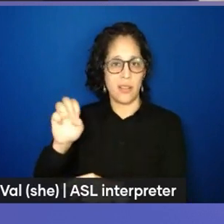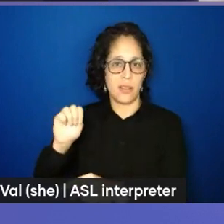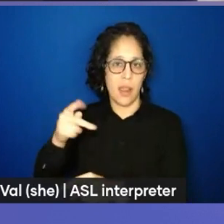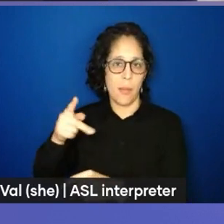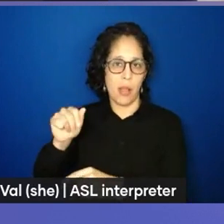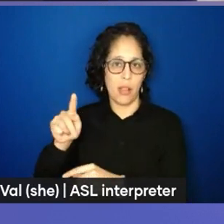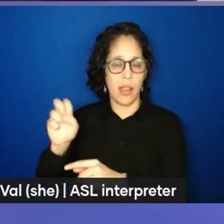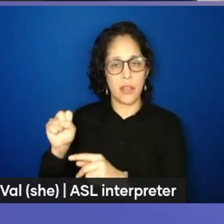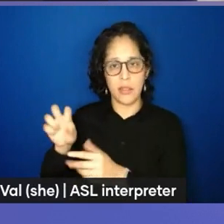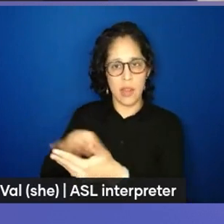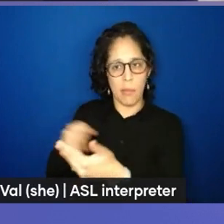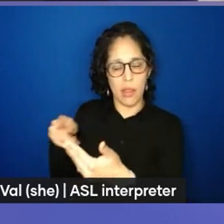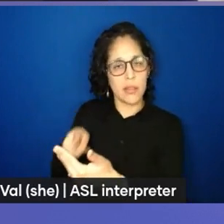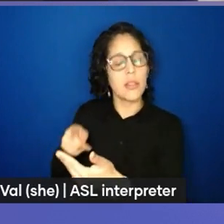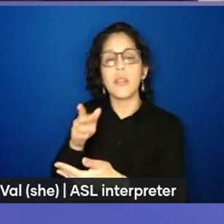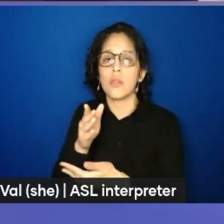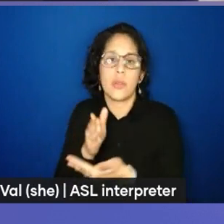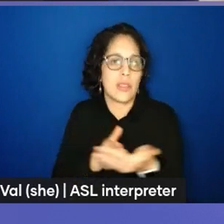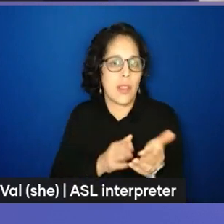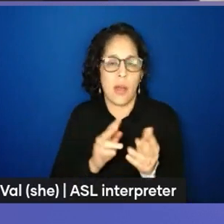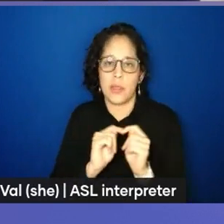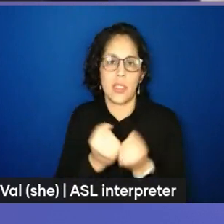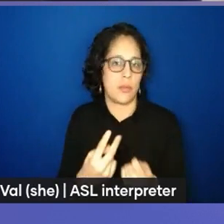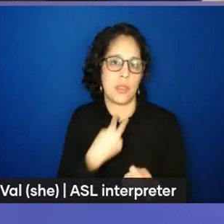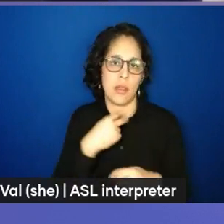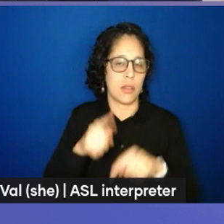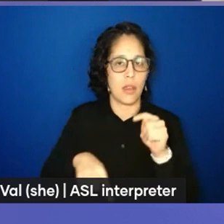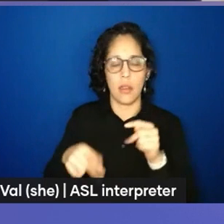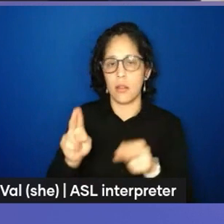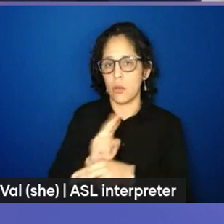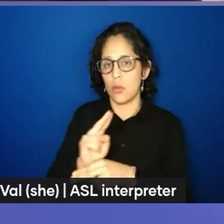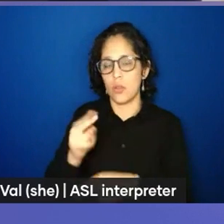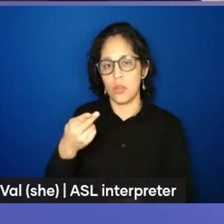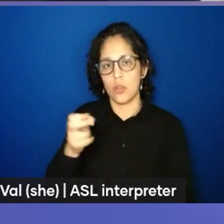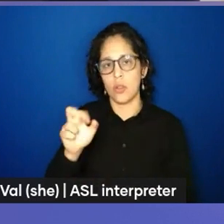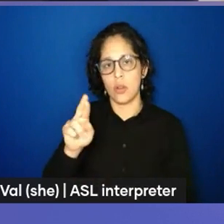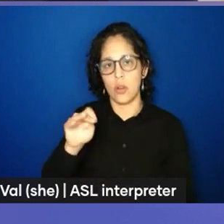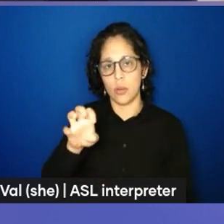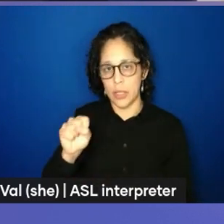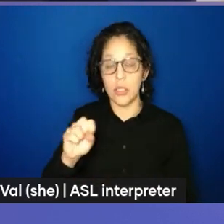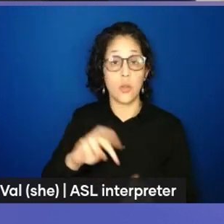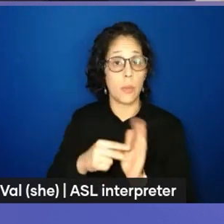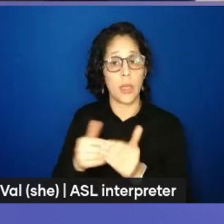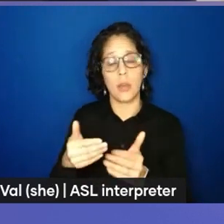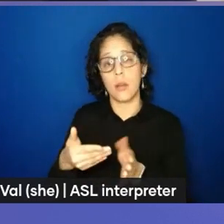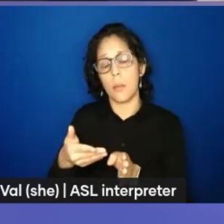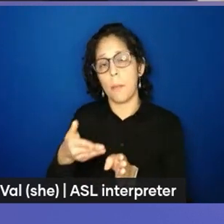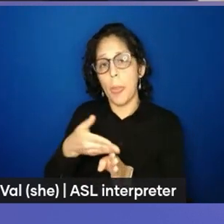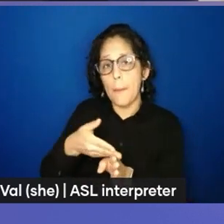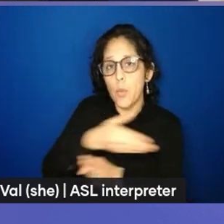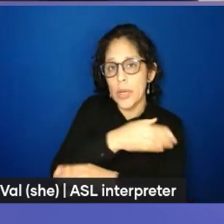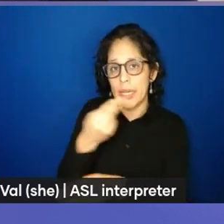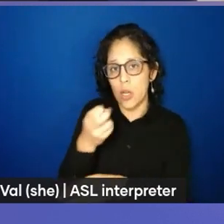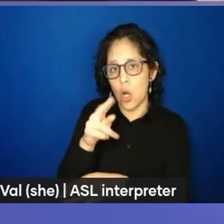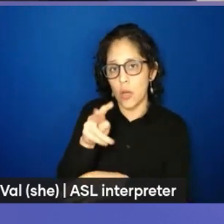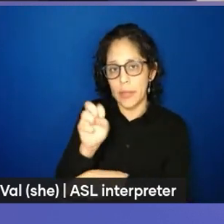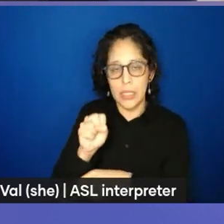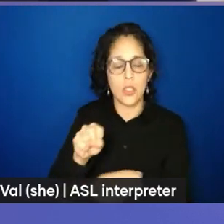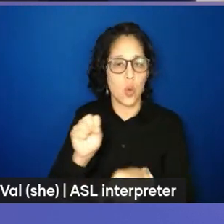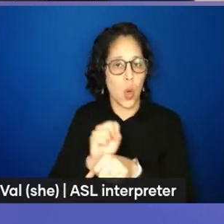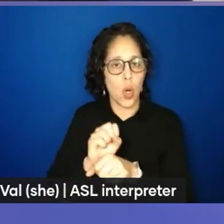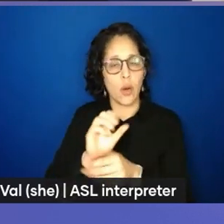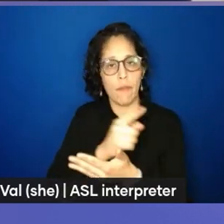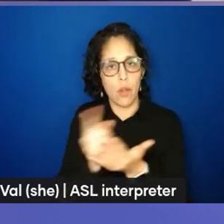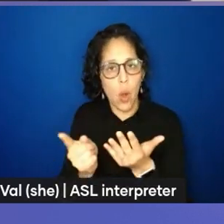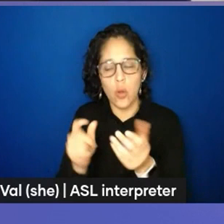Some teams can't use Hermes yet. So we still need to support the pre-Hermes workflow of dropping documents just in Google